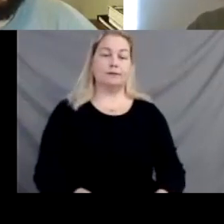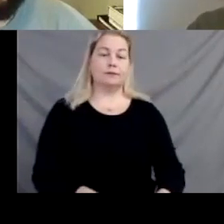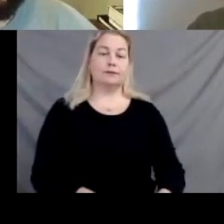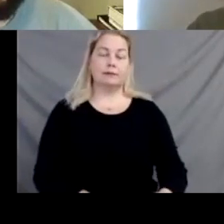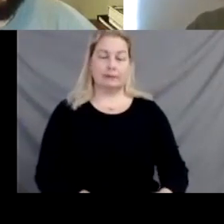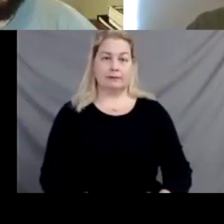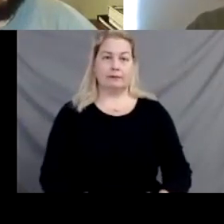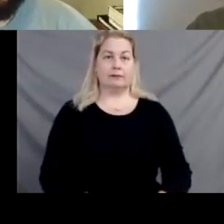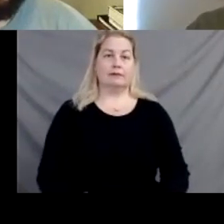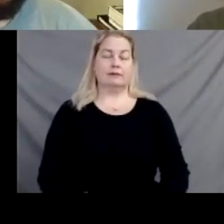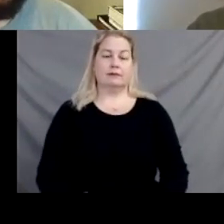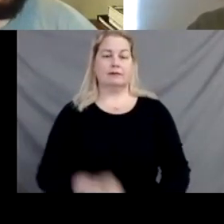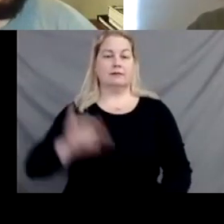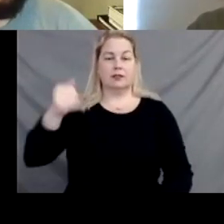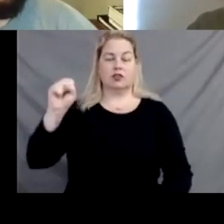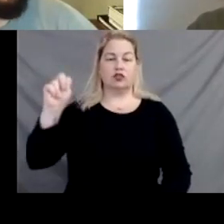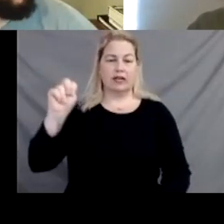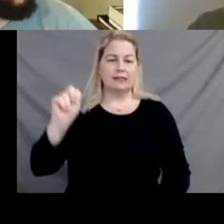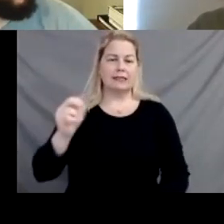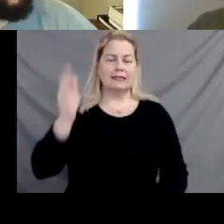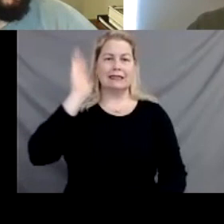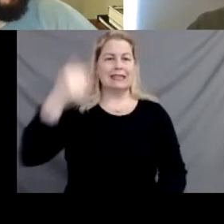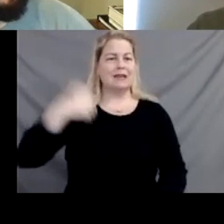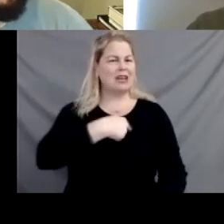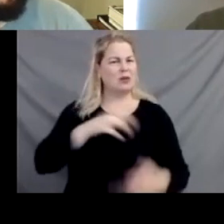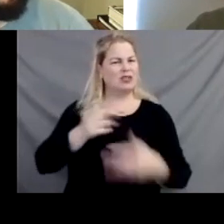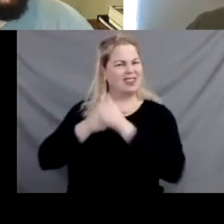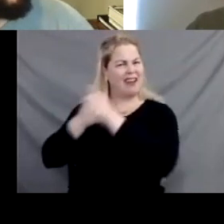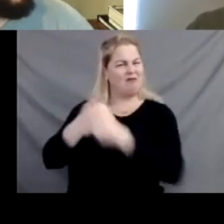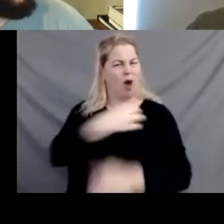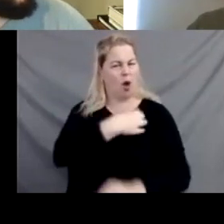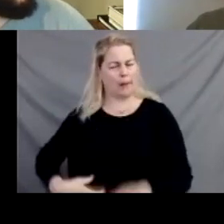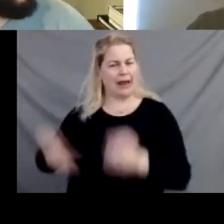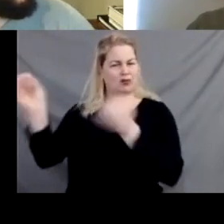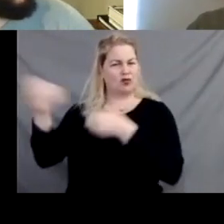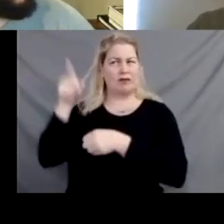This is just me, but it seems like we should be following the lead of the mayor's office in terms of how